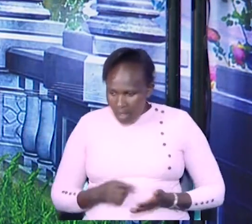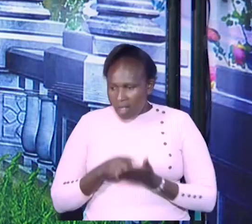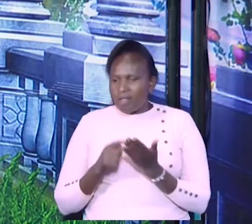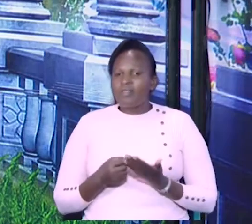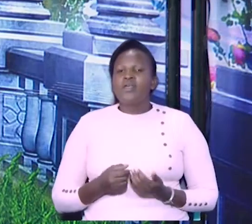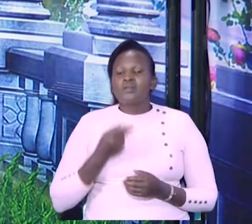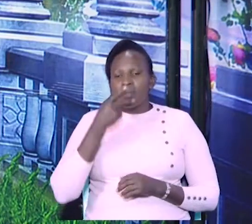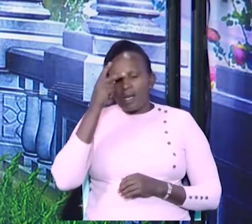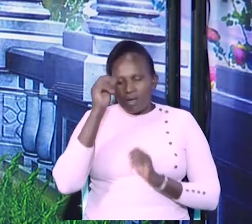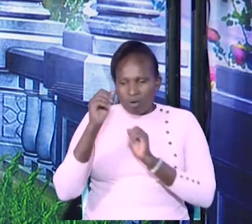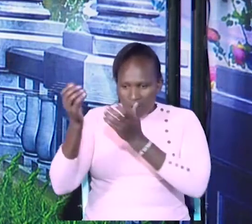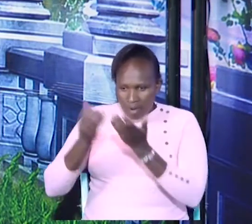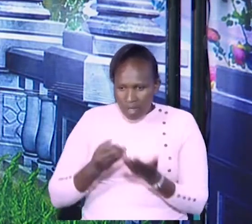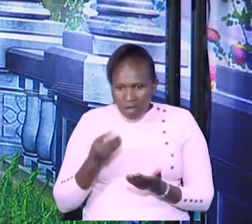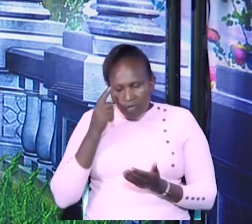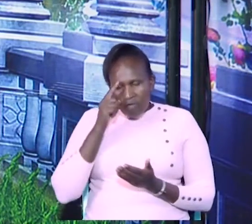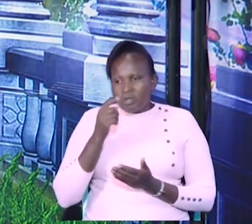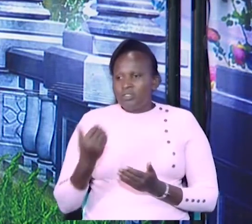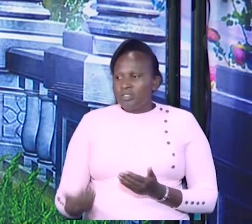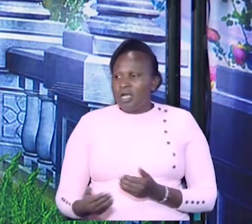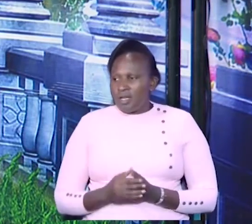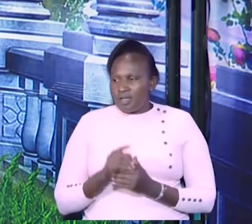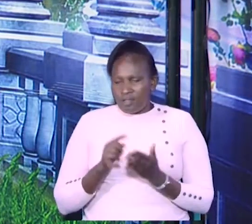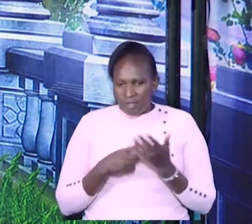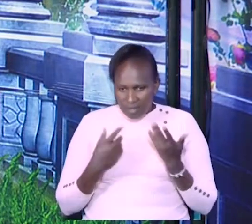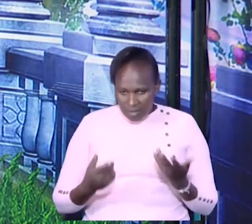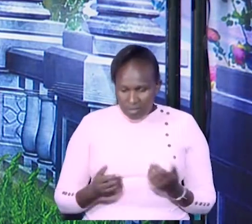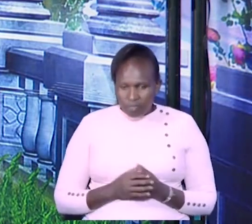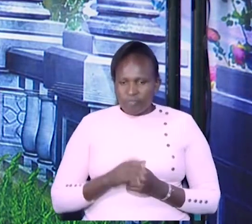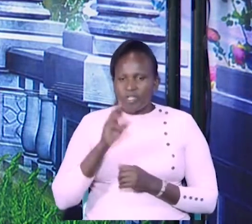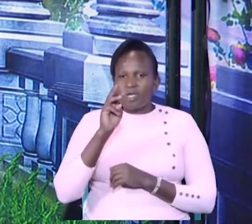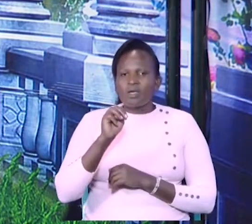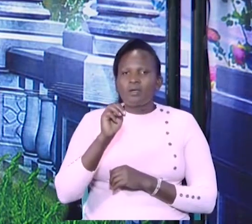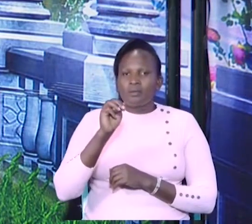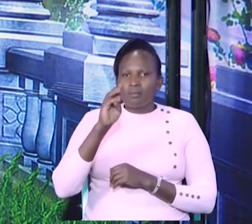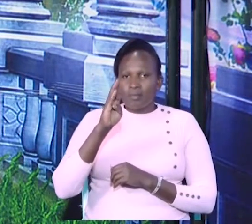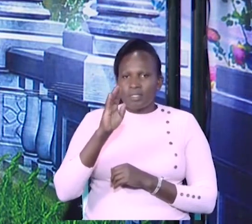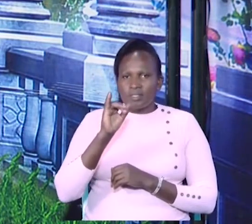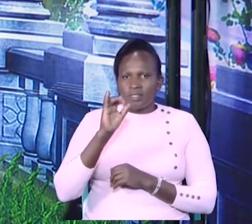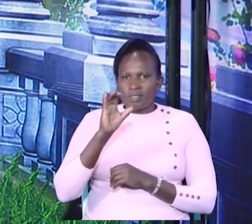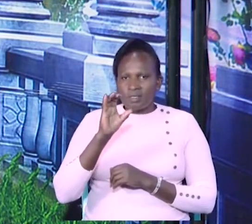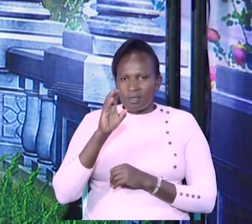mzazi unaweza kudownload a copy and print on